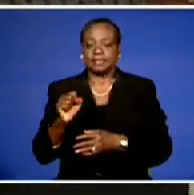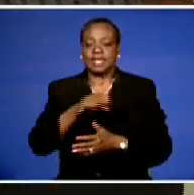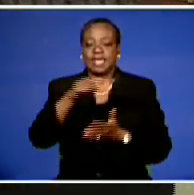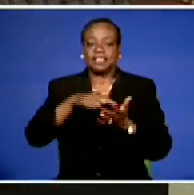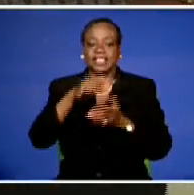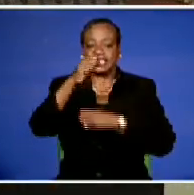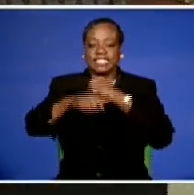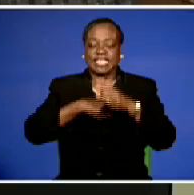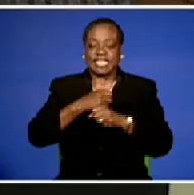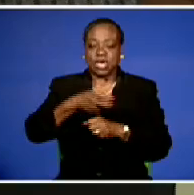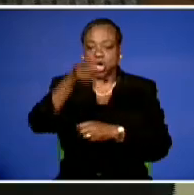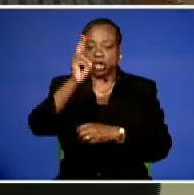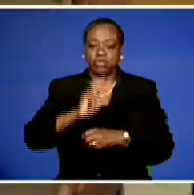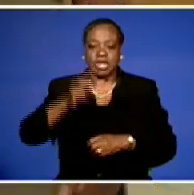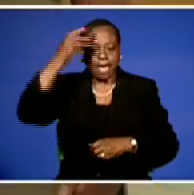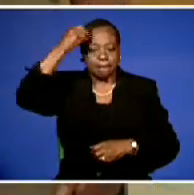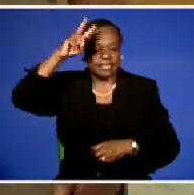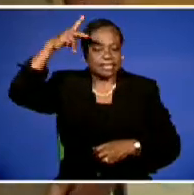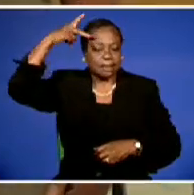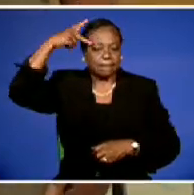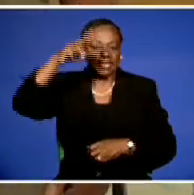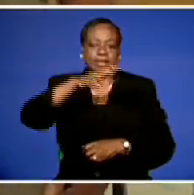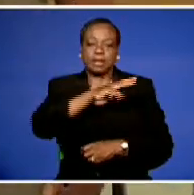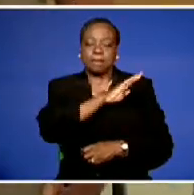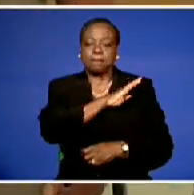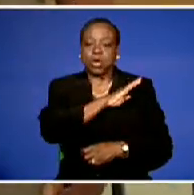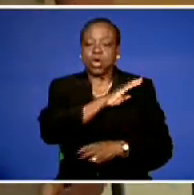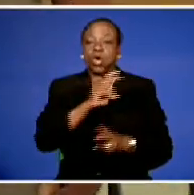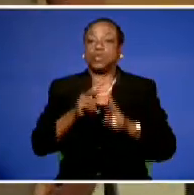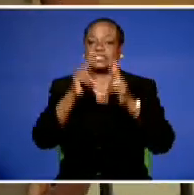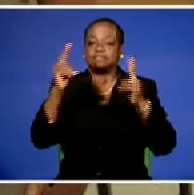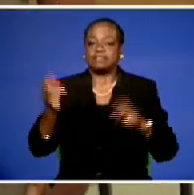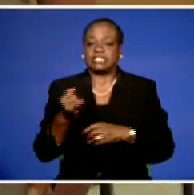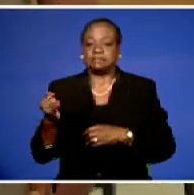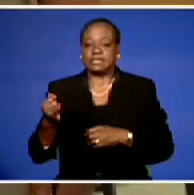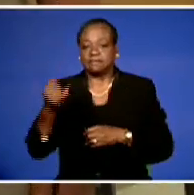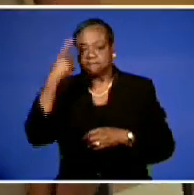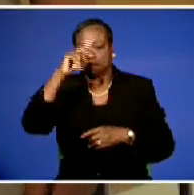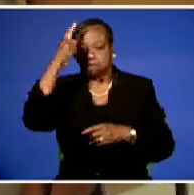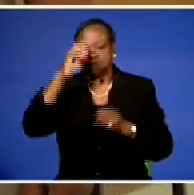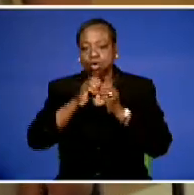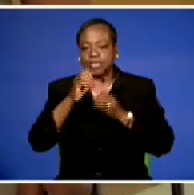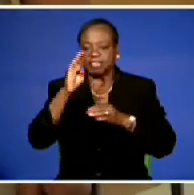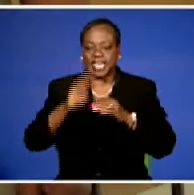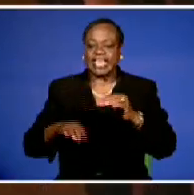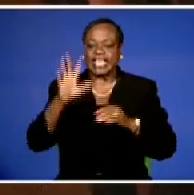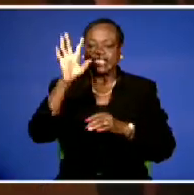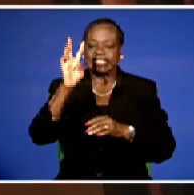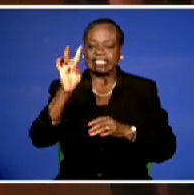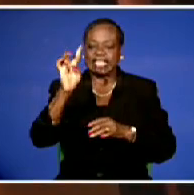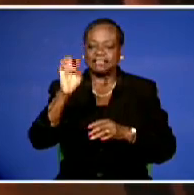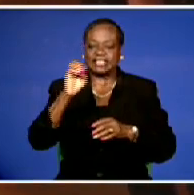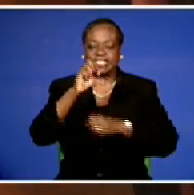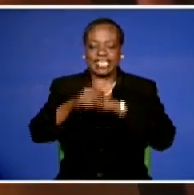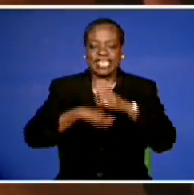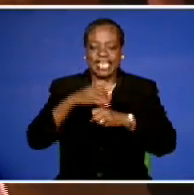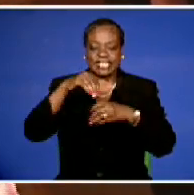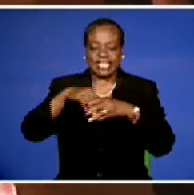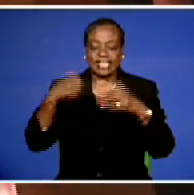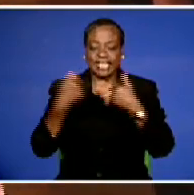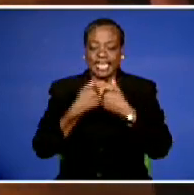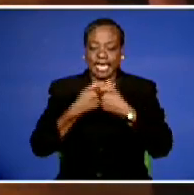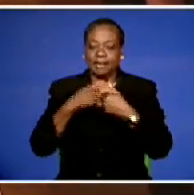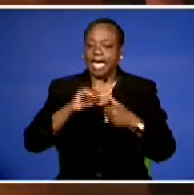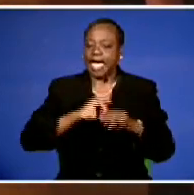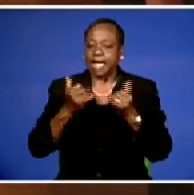Championship, Mr. Peter Bowe, who was very instrumental in the game for more than 70 years. It's been like many